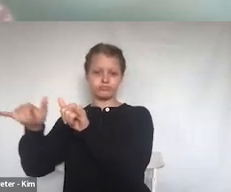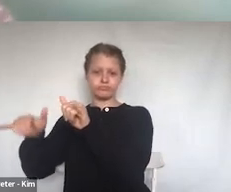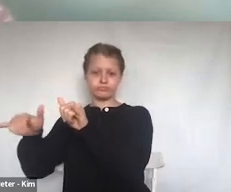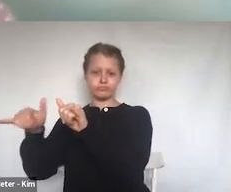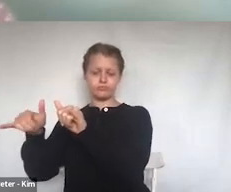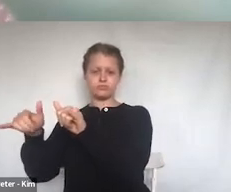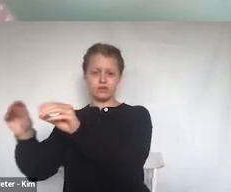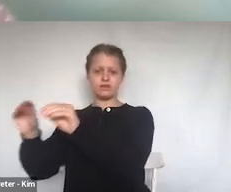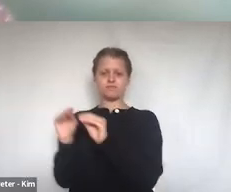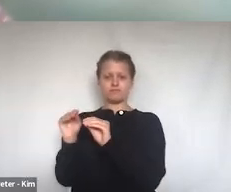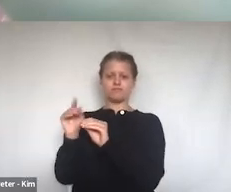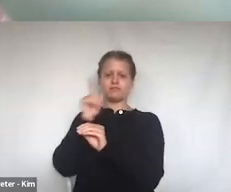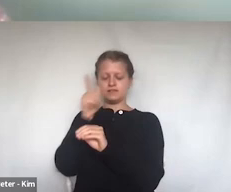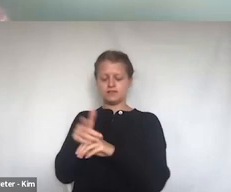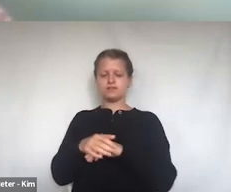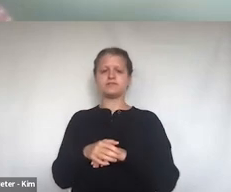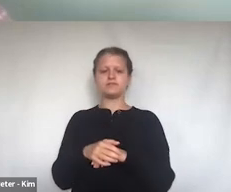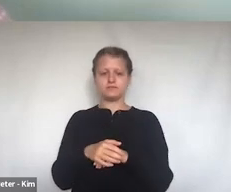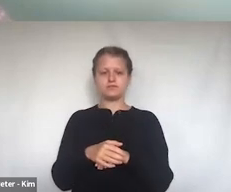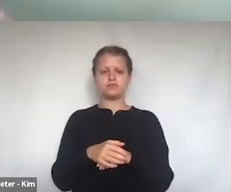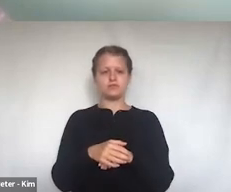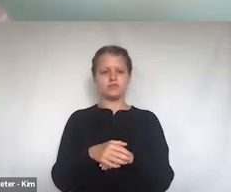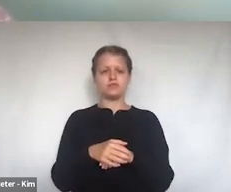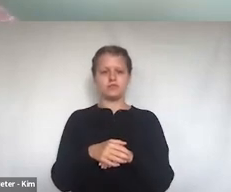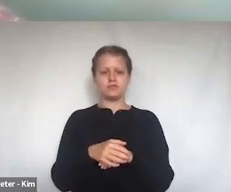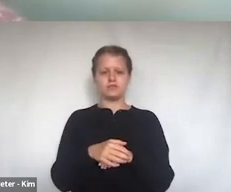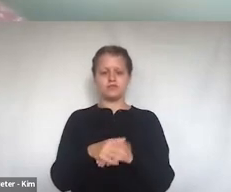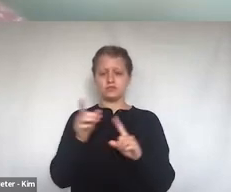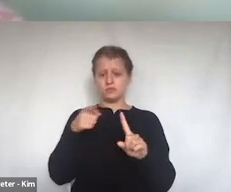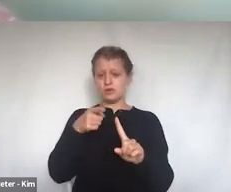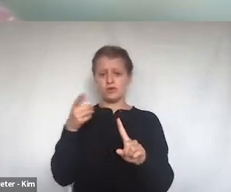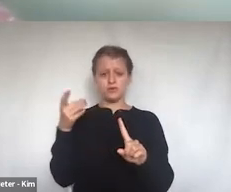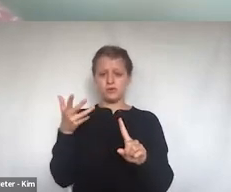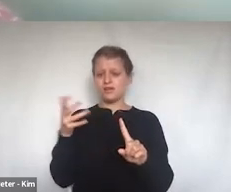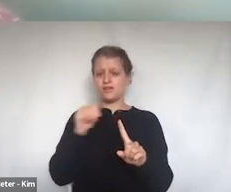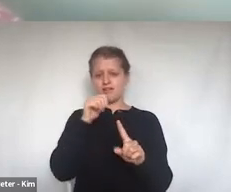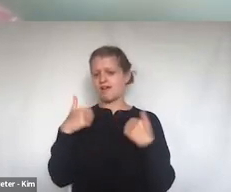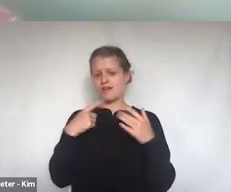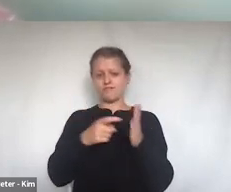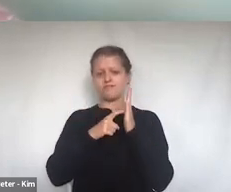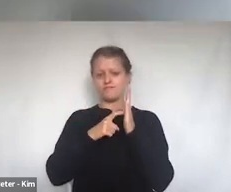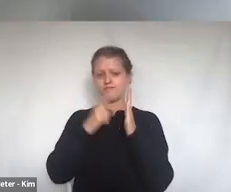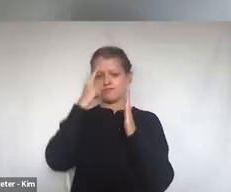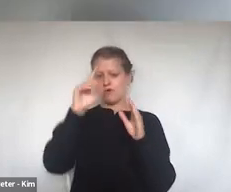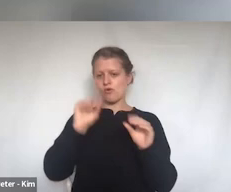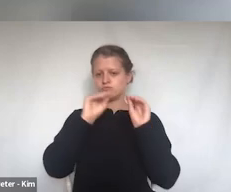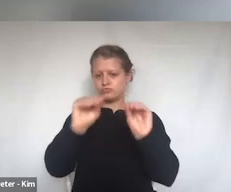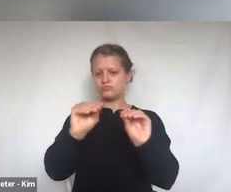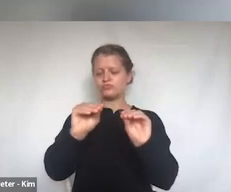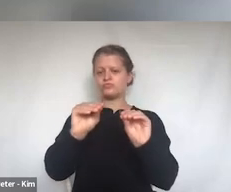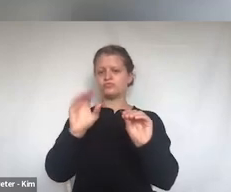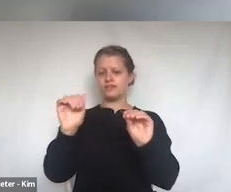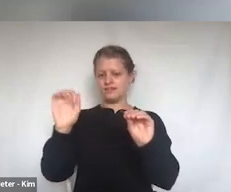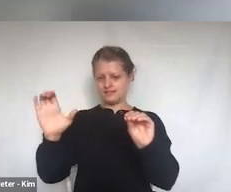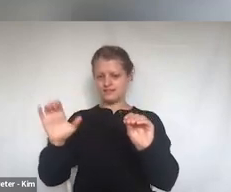care. But as a single answer, there's not a firm requirement for air conditioning in LTC at this time. Mm-hmm. Maybe a follow-up question